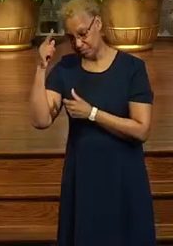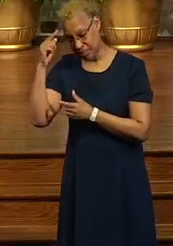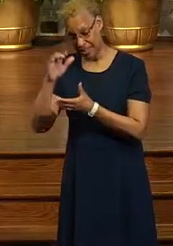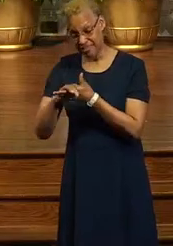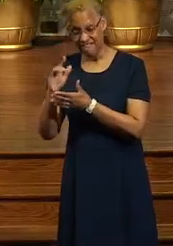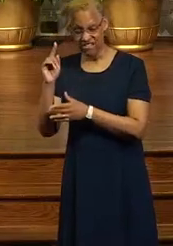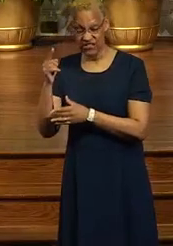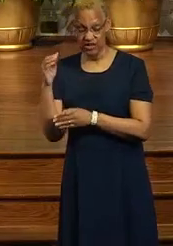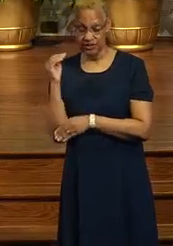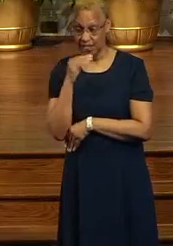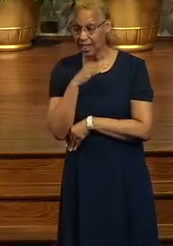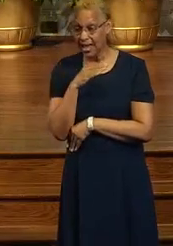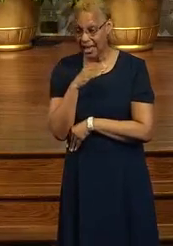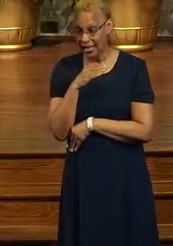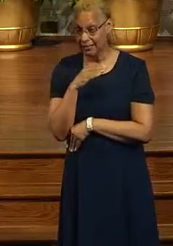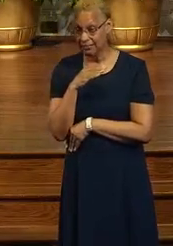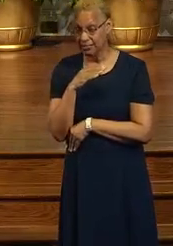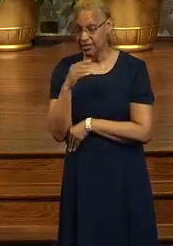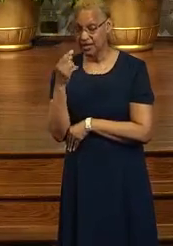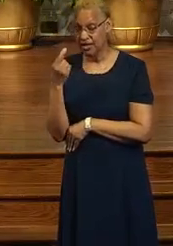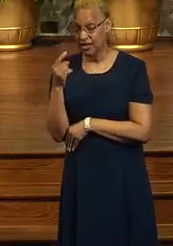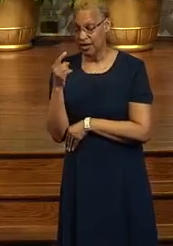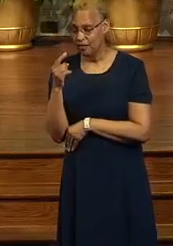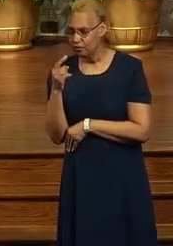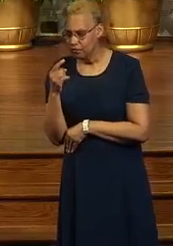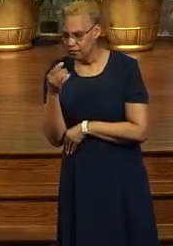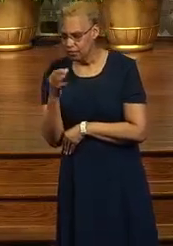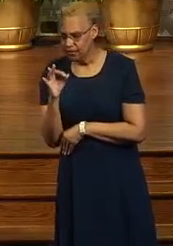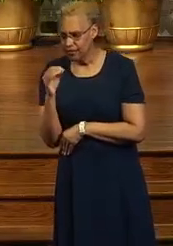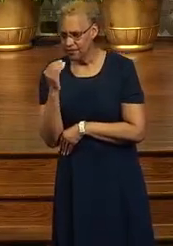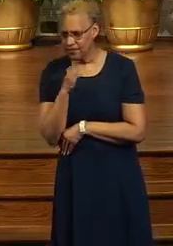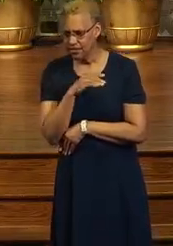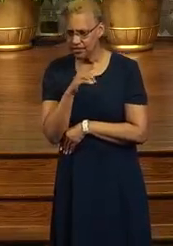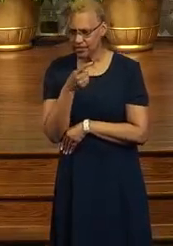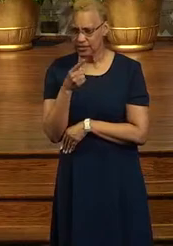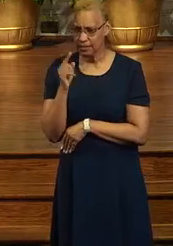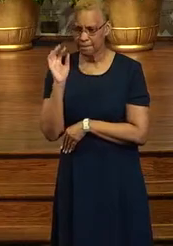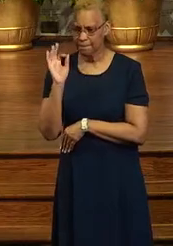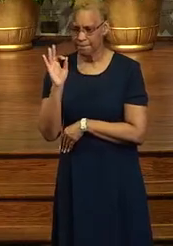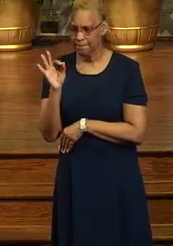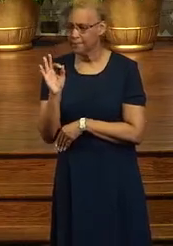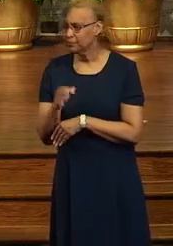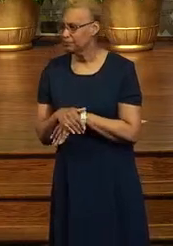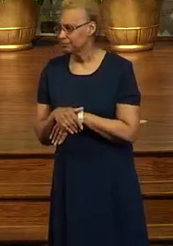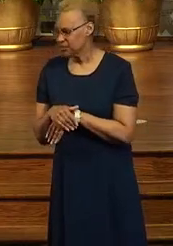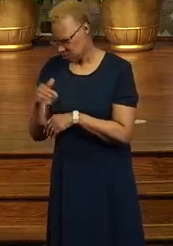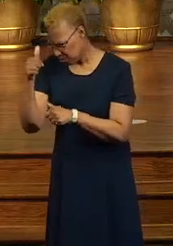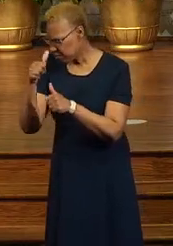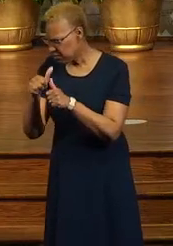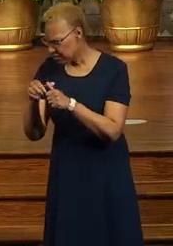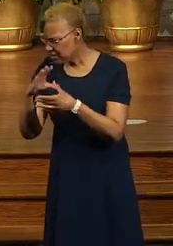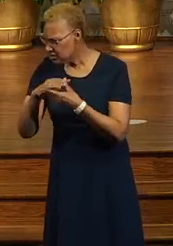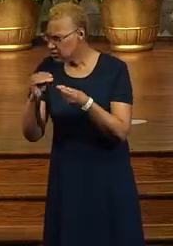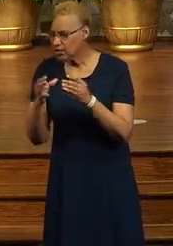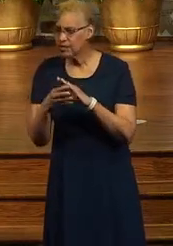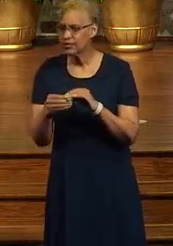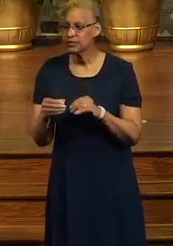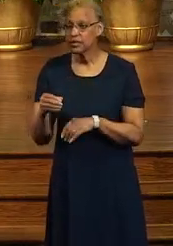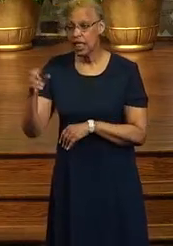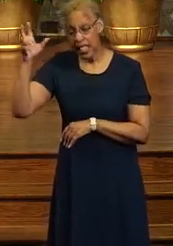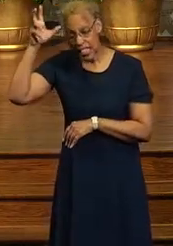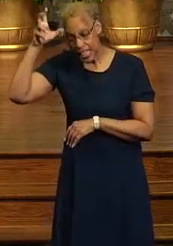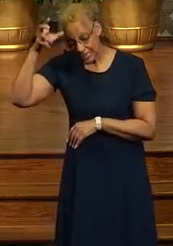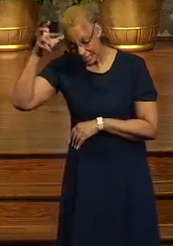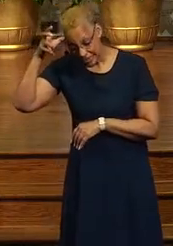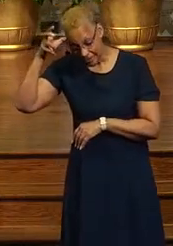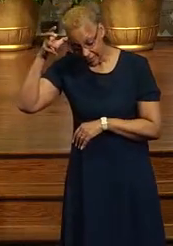lie of the first preached sermon. You remember the story, don't you? The devil approached you and